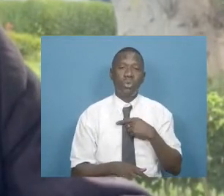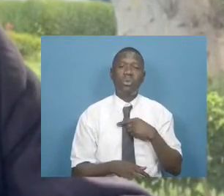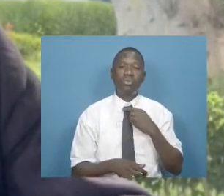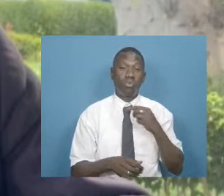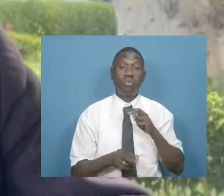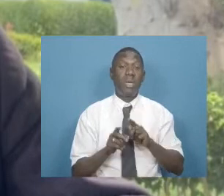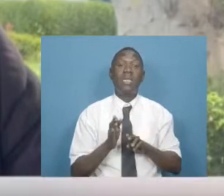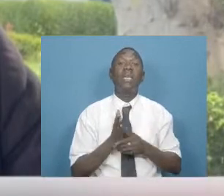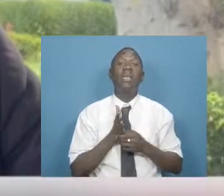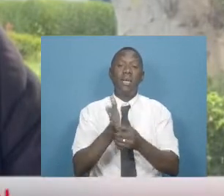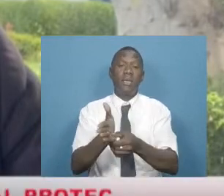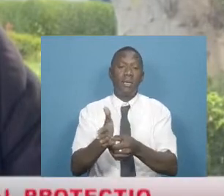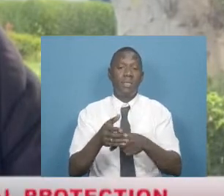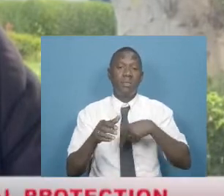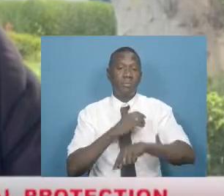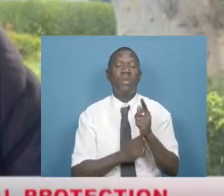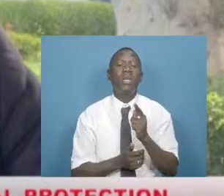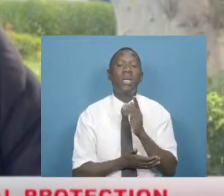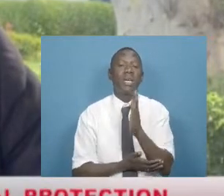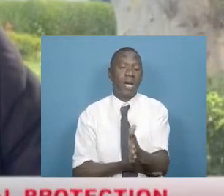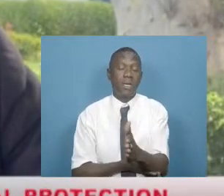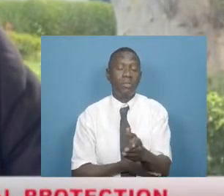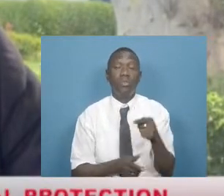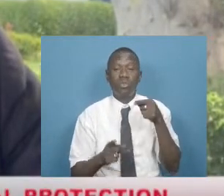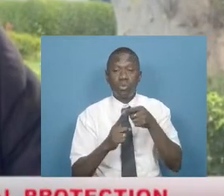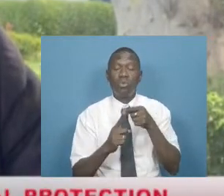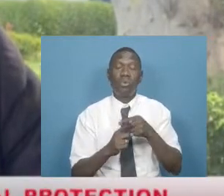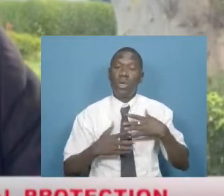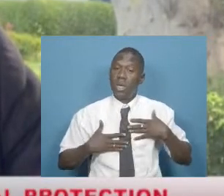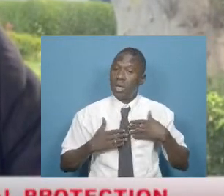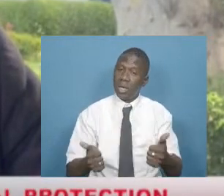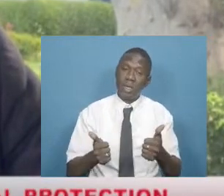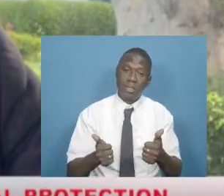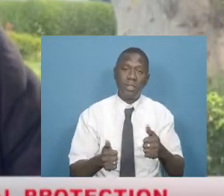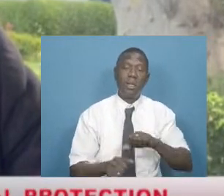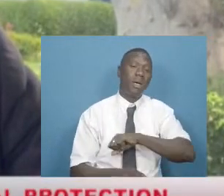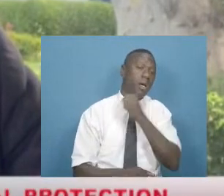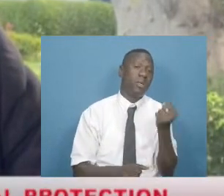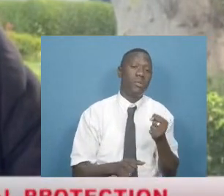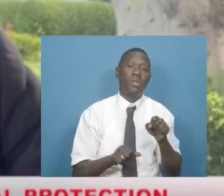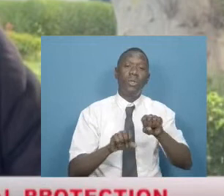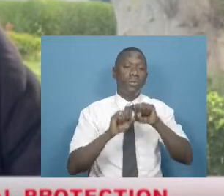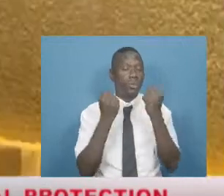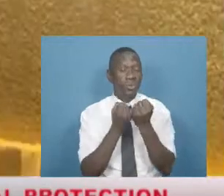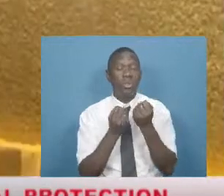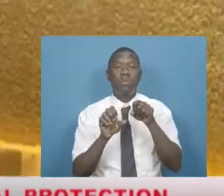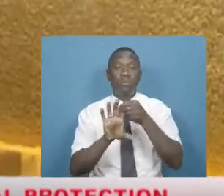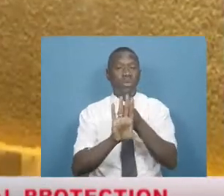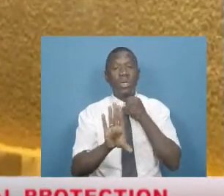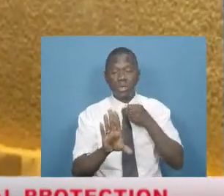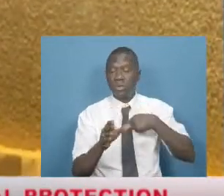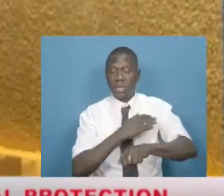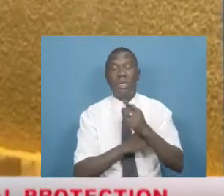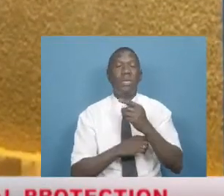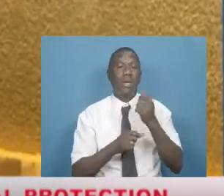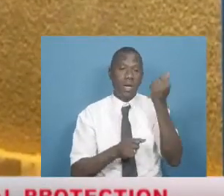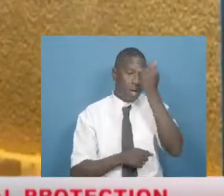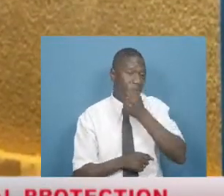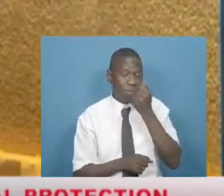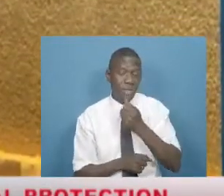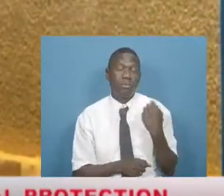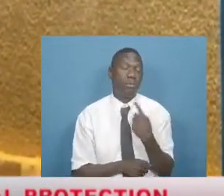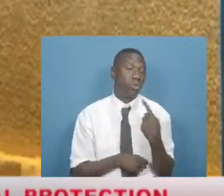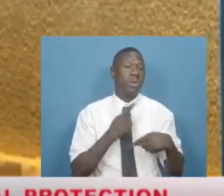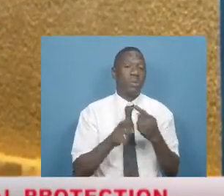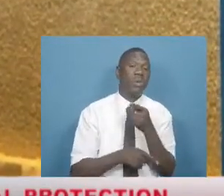champion the rights to health and social protection in Africa, and it is because